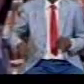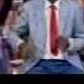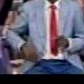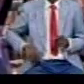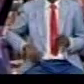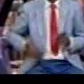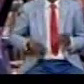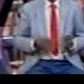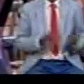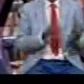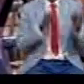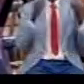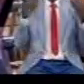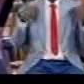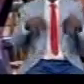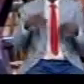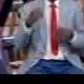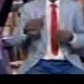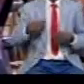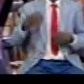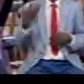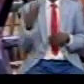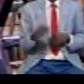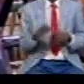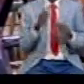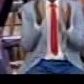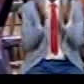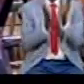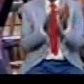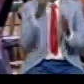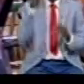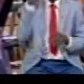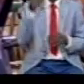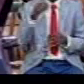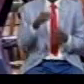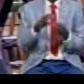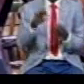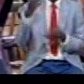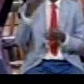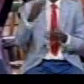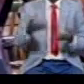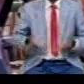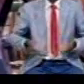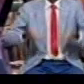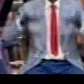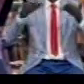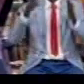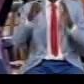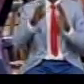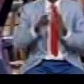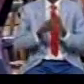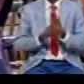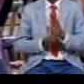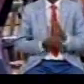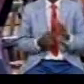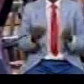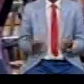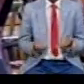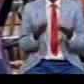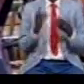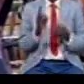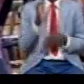Lord. Put on the garment of praise, for the spirit of heaviness.